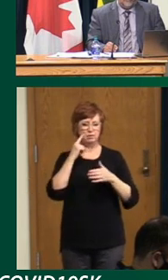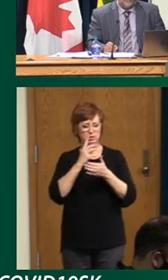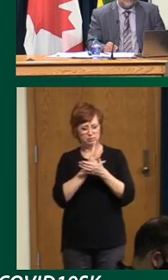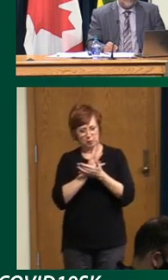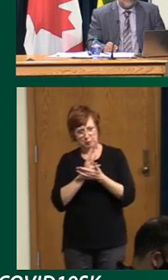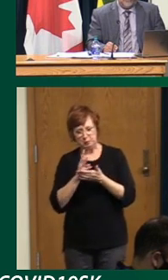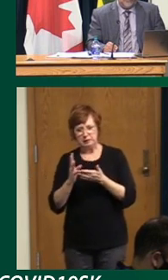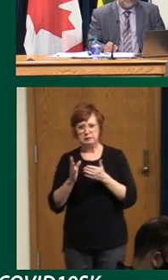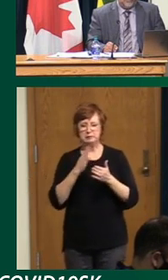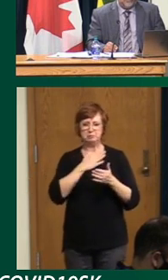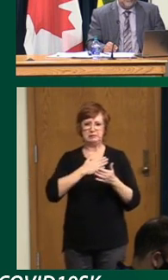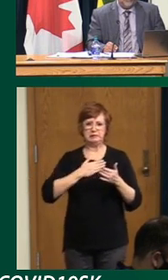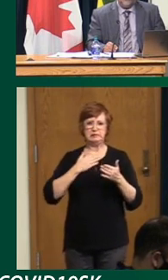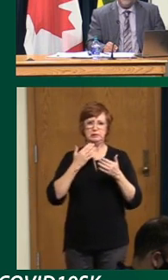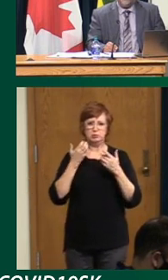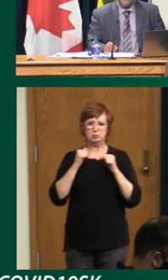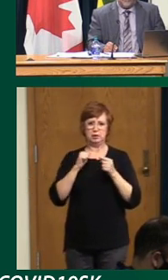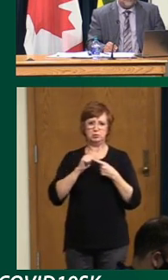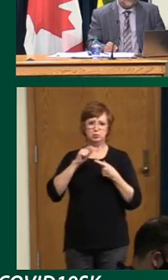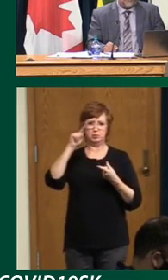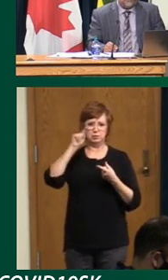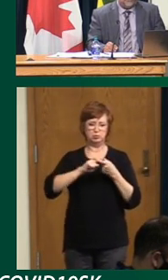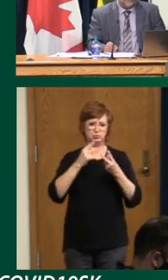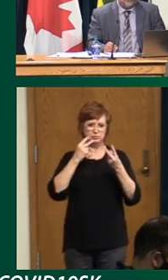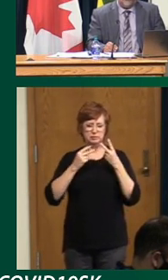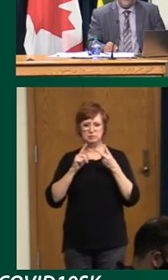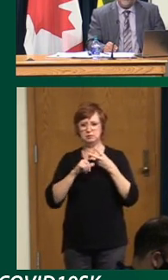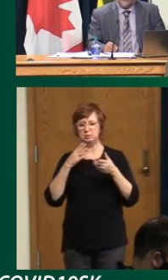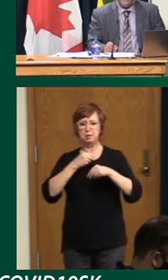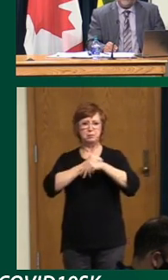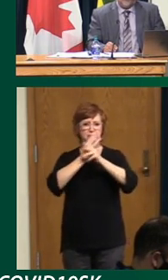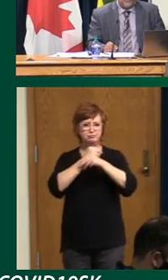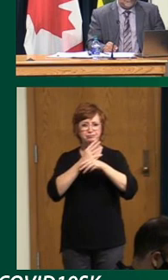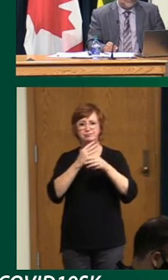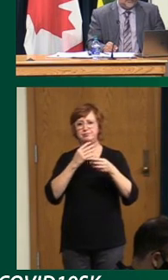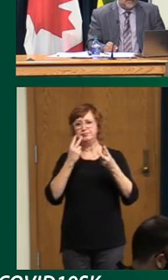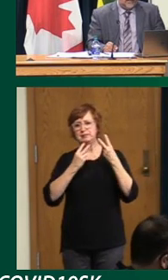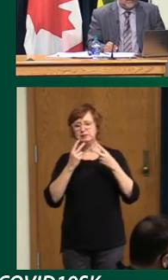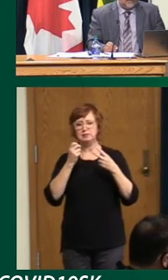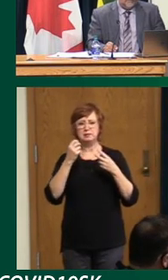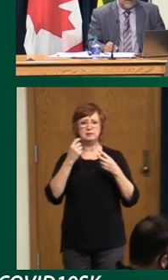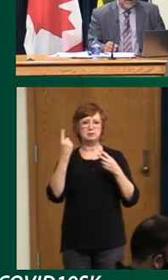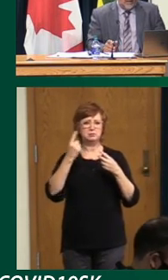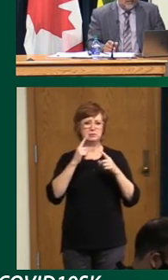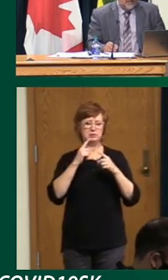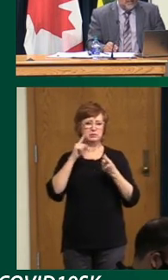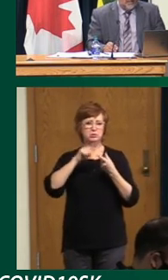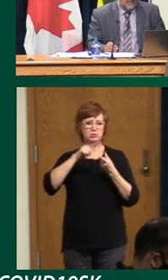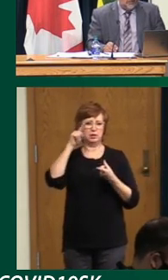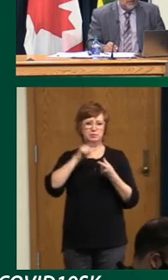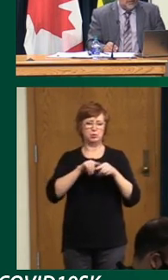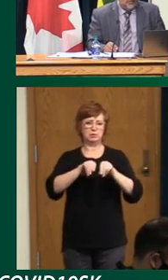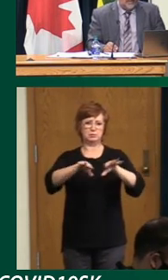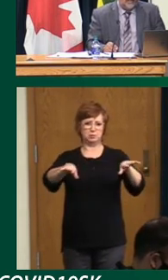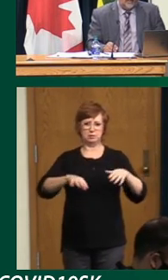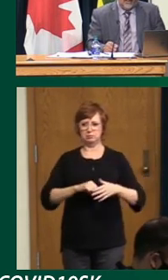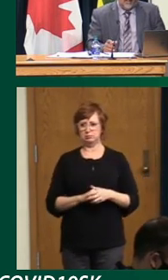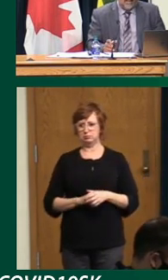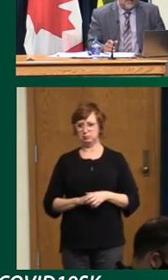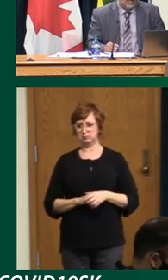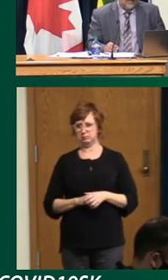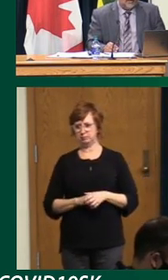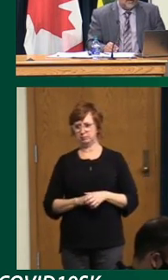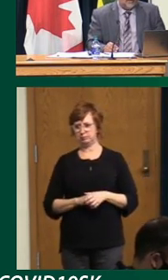kind of visit less frequently, try to reach out in other ways to prevent large outbreaks in those settings. Health facilities, 2